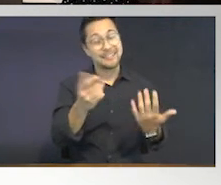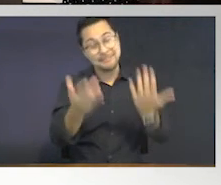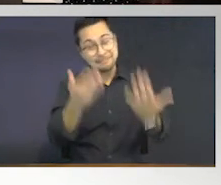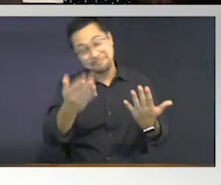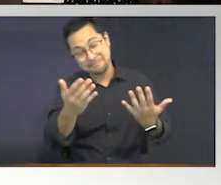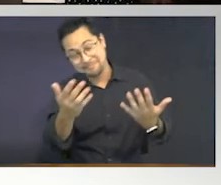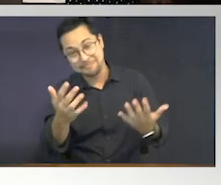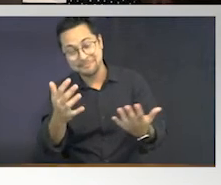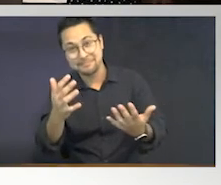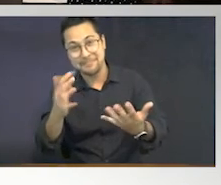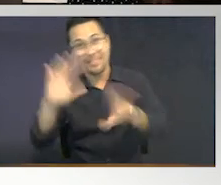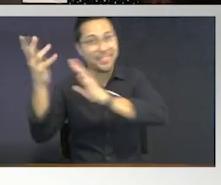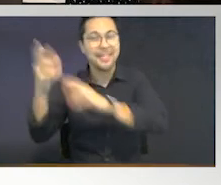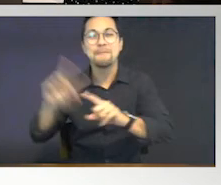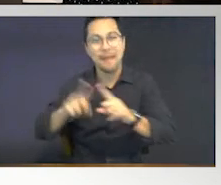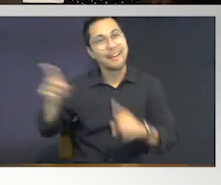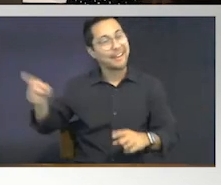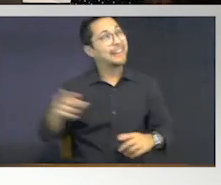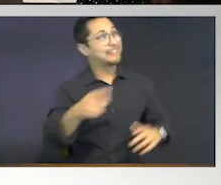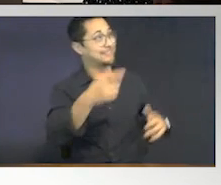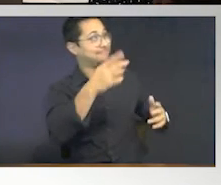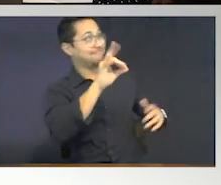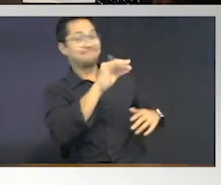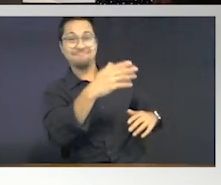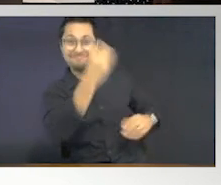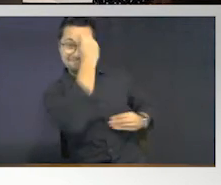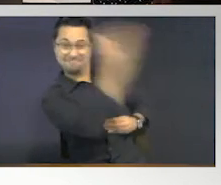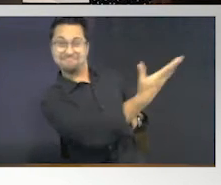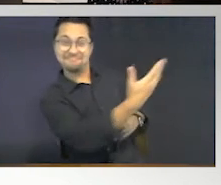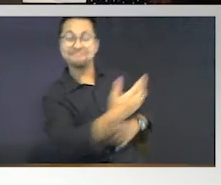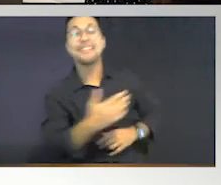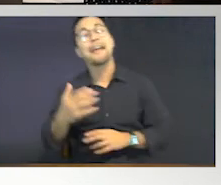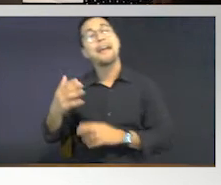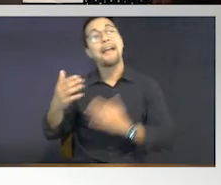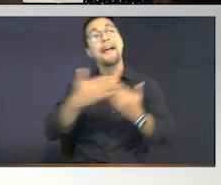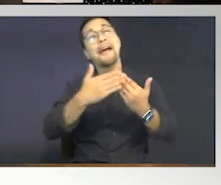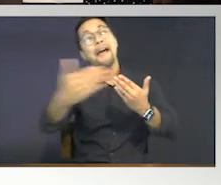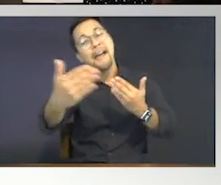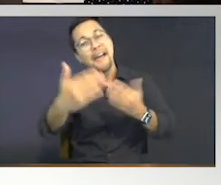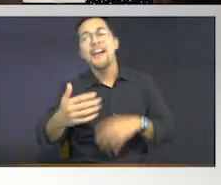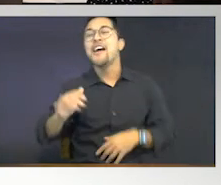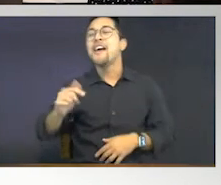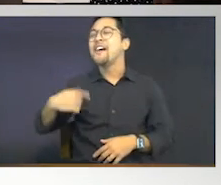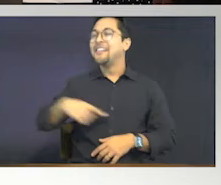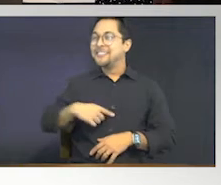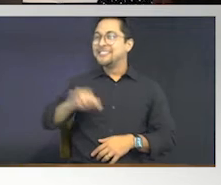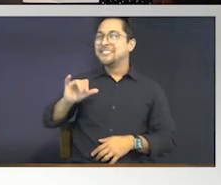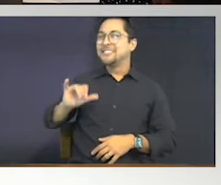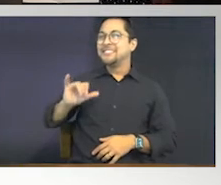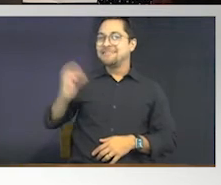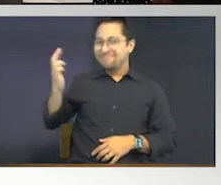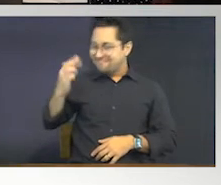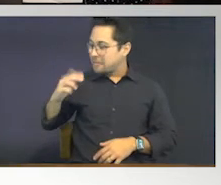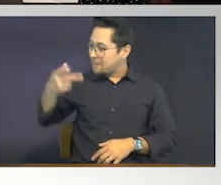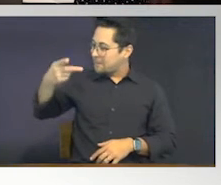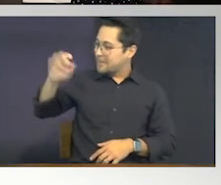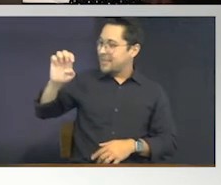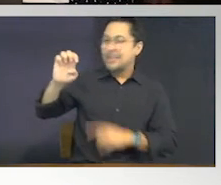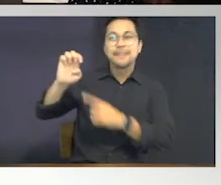got his point across, that PE teacher, and shortly after that, we kind of realized that PE